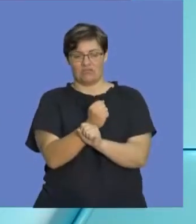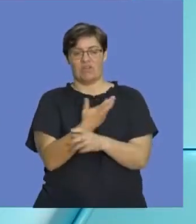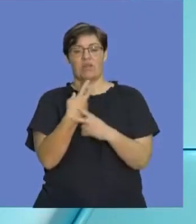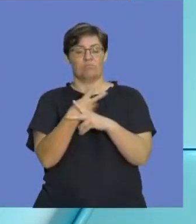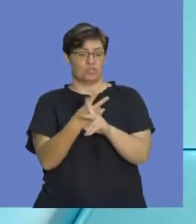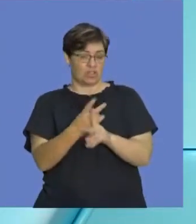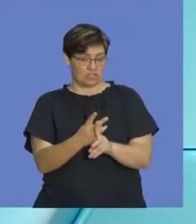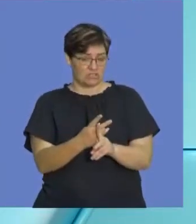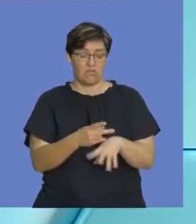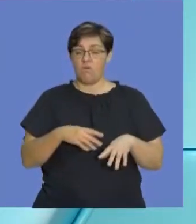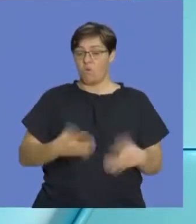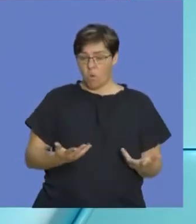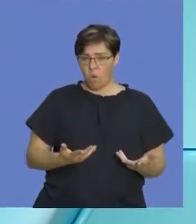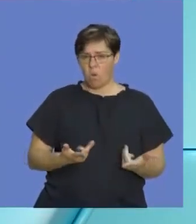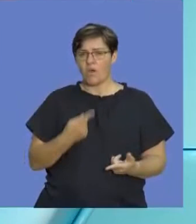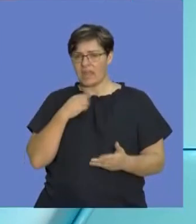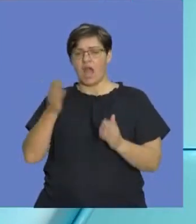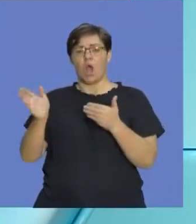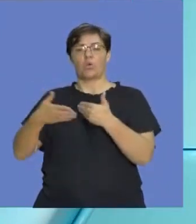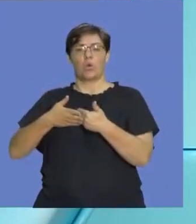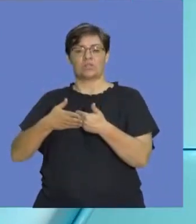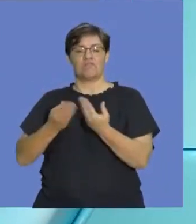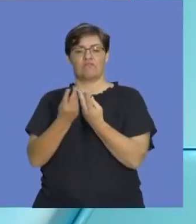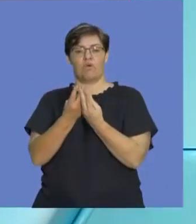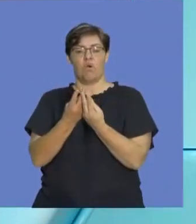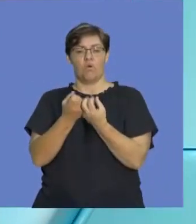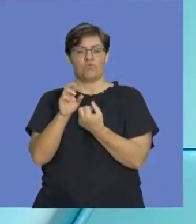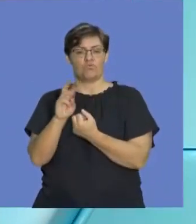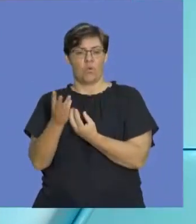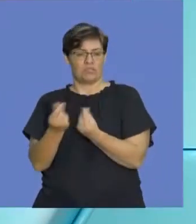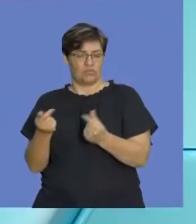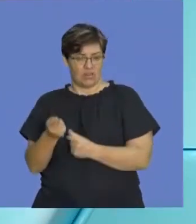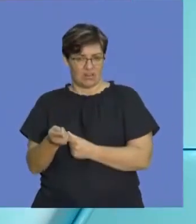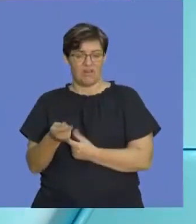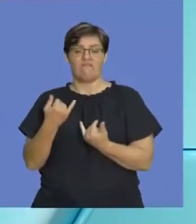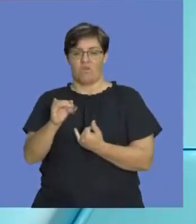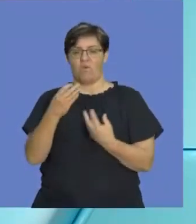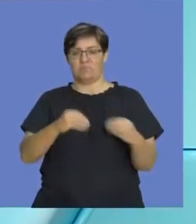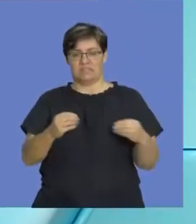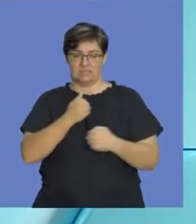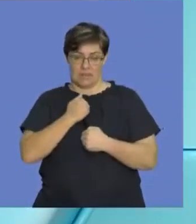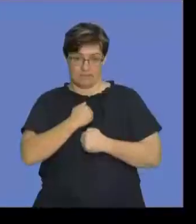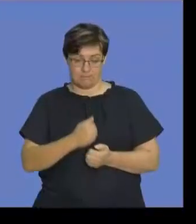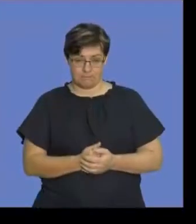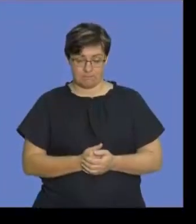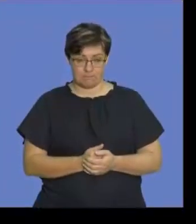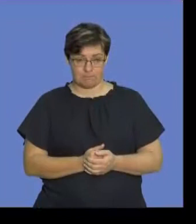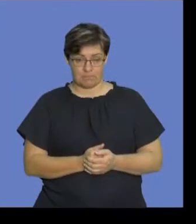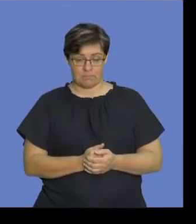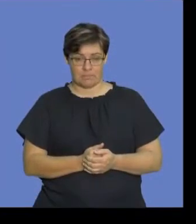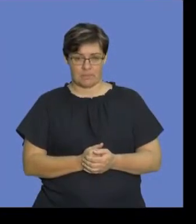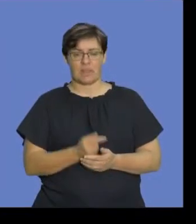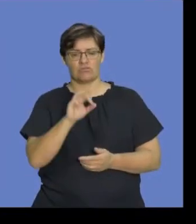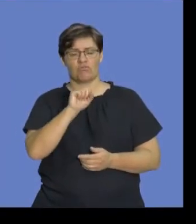for production, or are they giving me the closing balance of raw materials in my business. Okay,